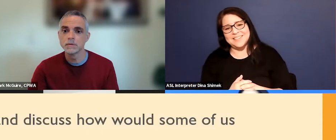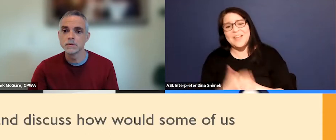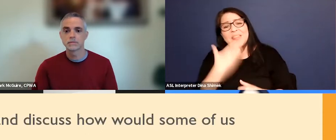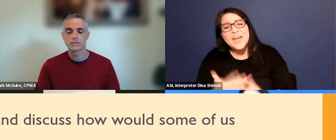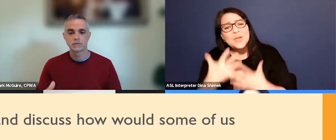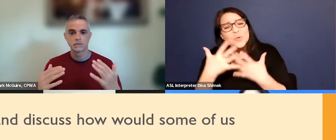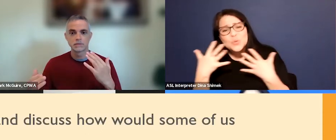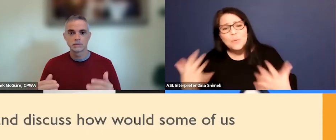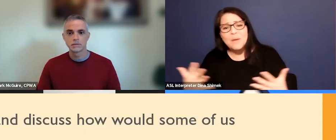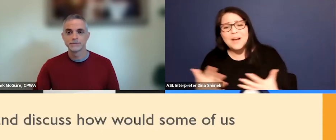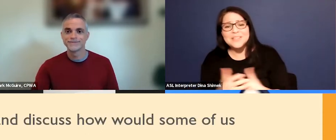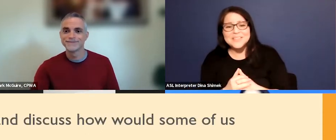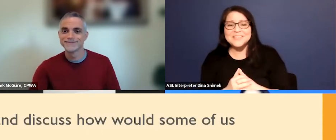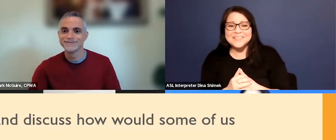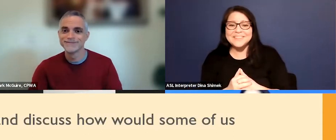Thank you so much.